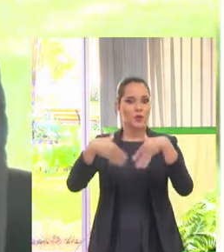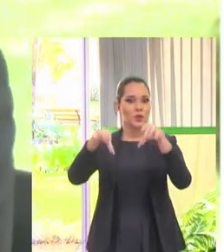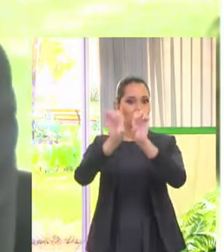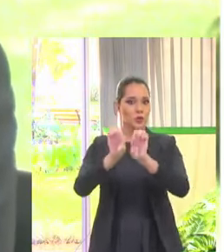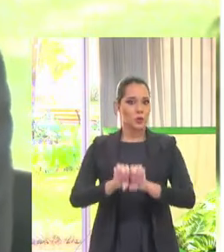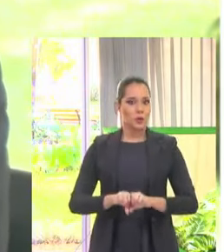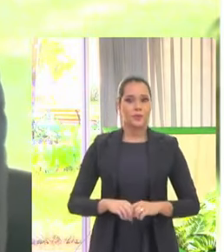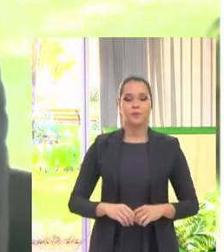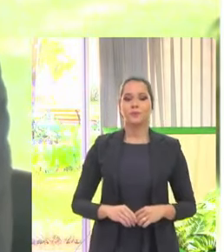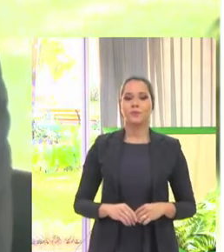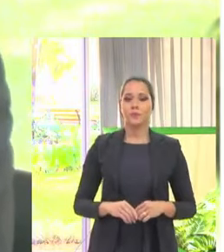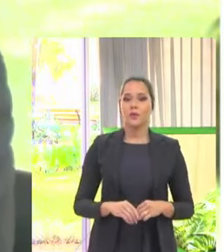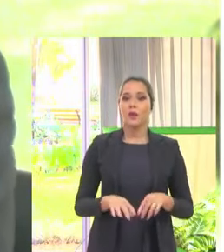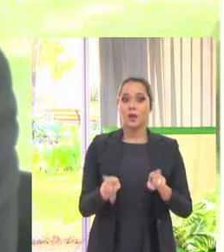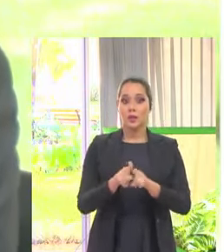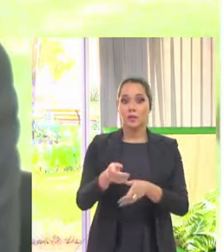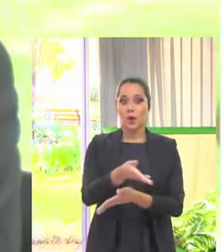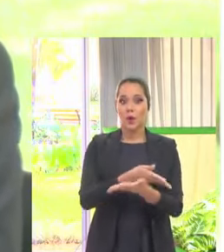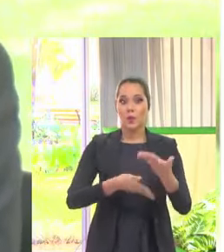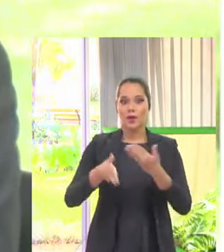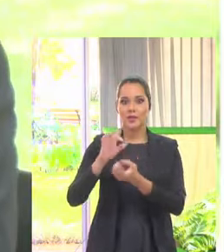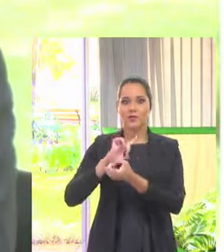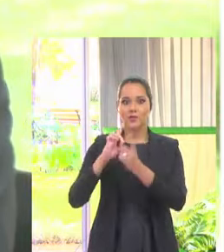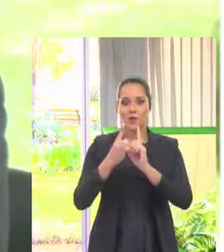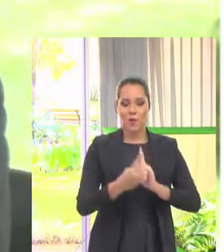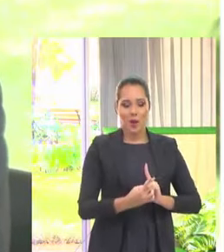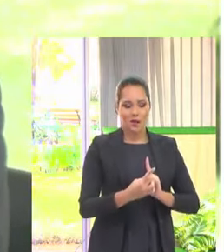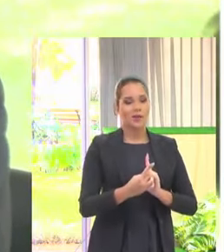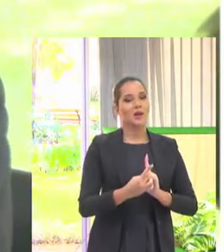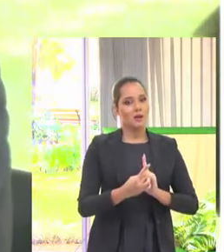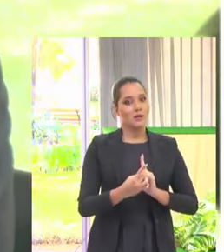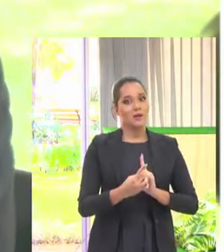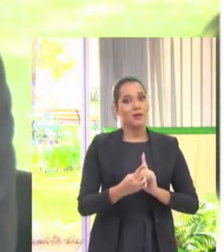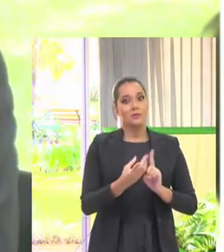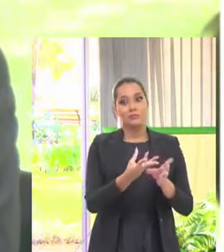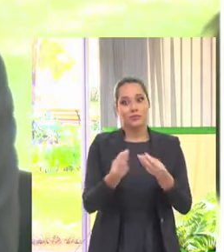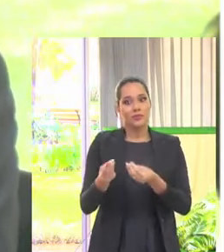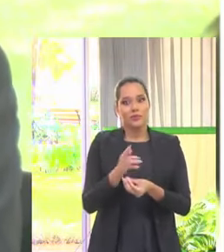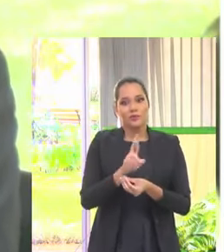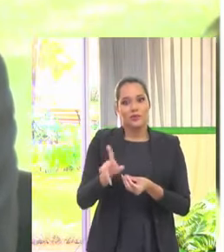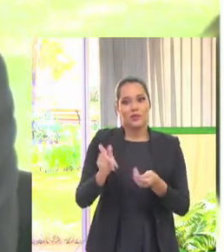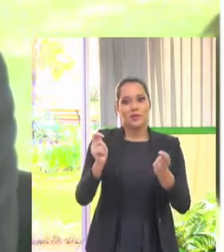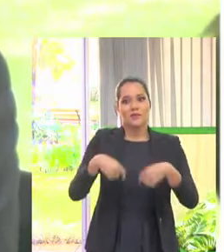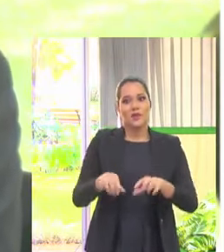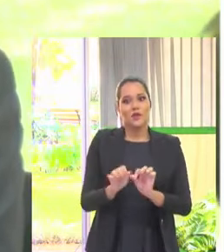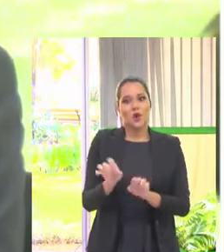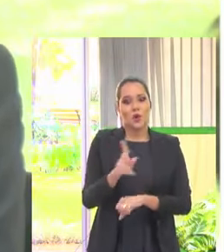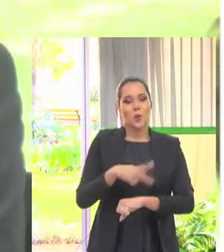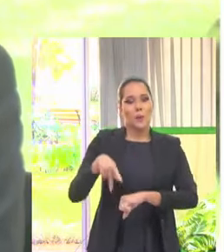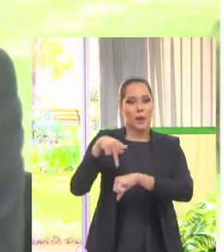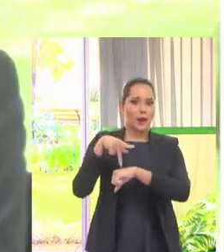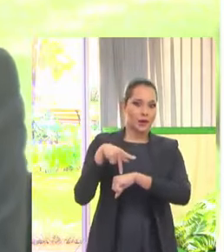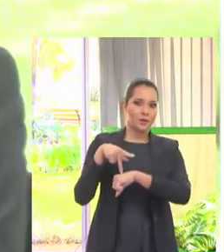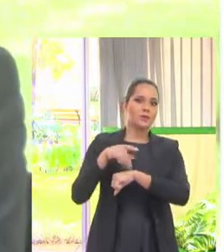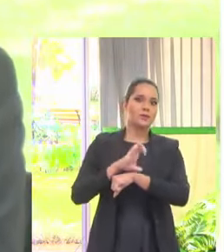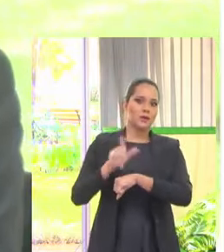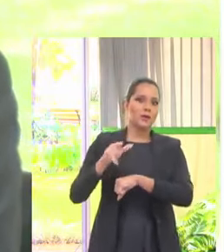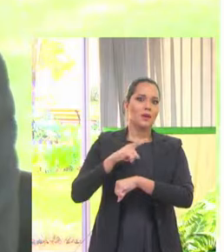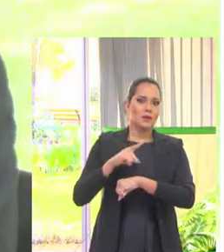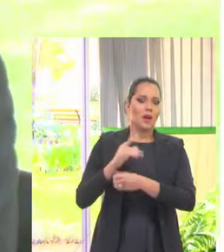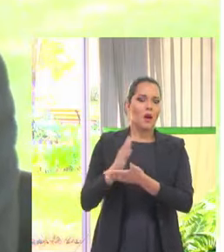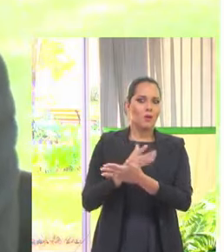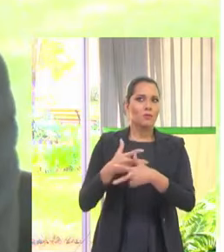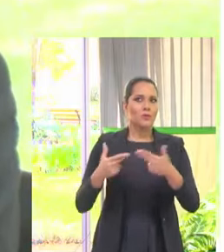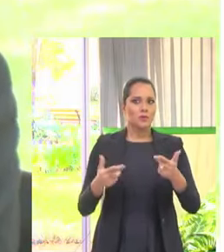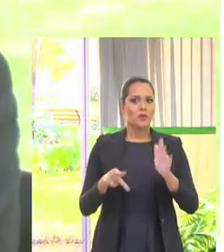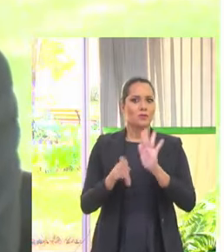Finally, diplomatic cooperation. A lot of this, again, cannot be done within one country. Obviously, there are domestic reasons for whether it's security, whether it's